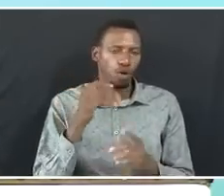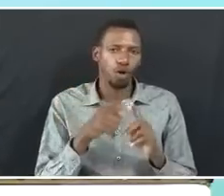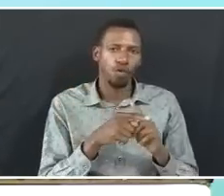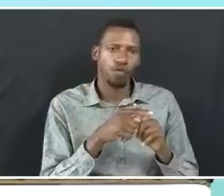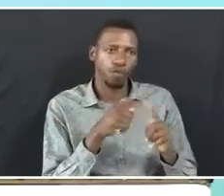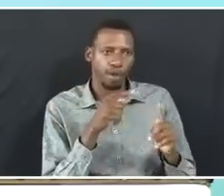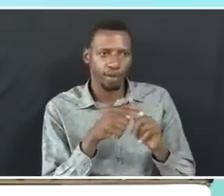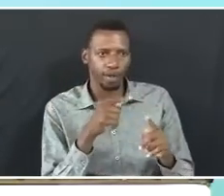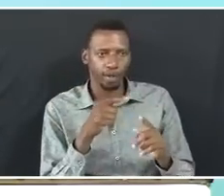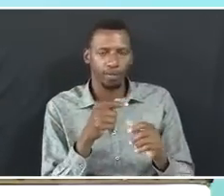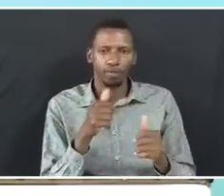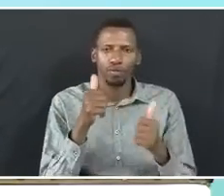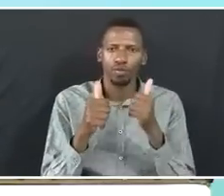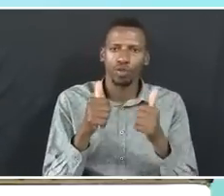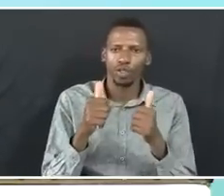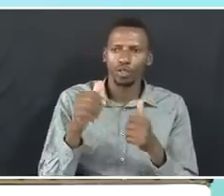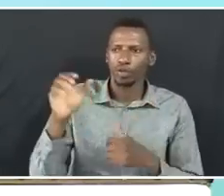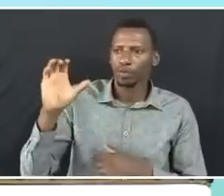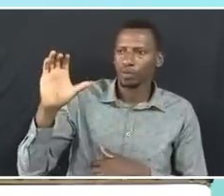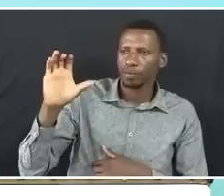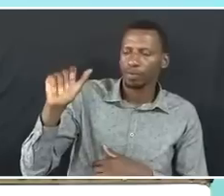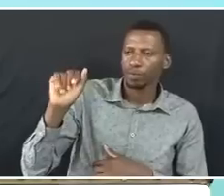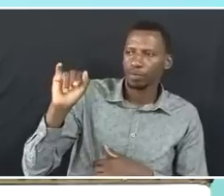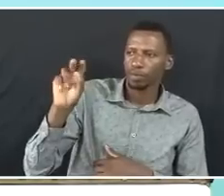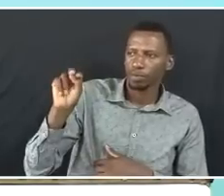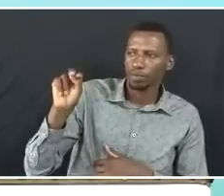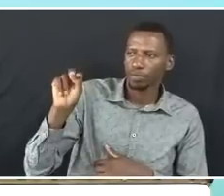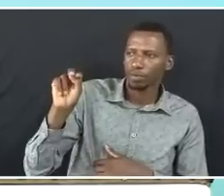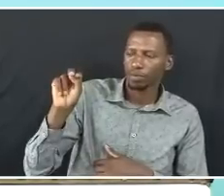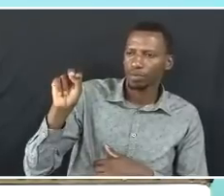in which Cain had led the way.